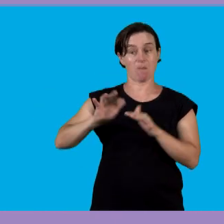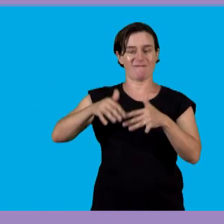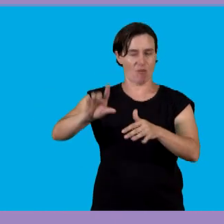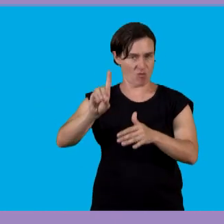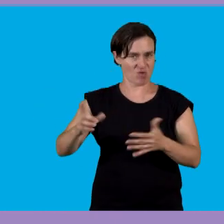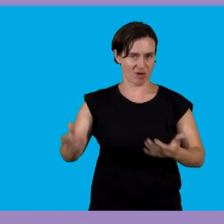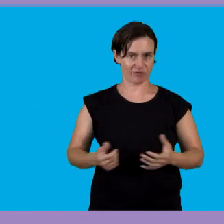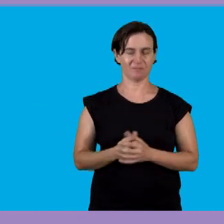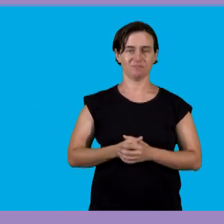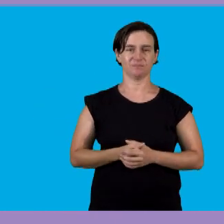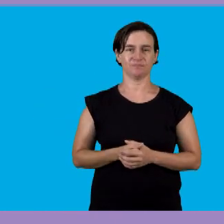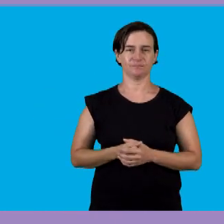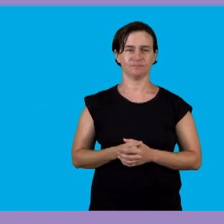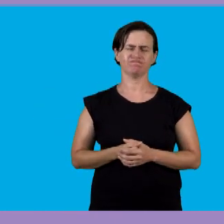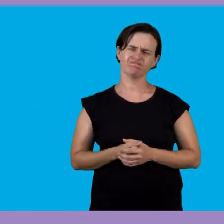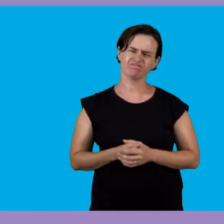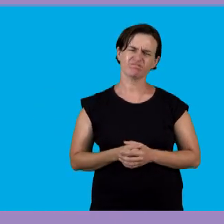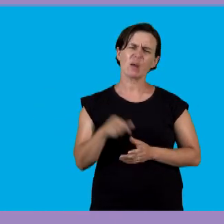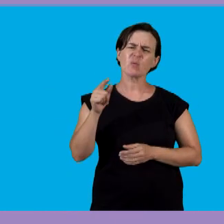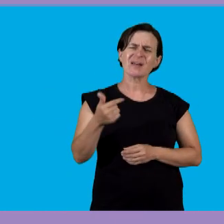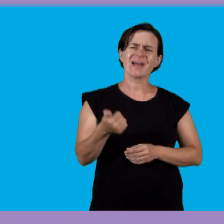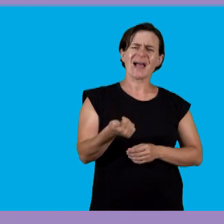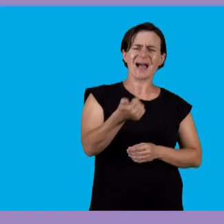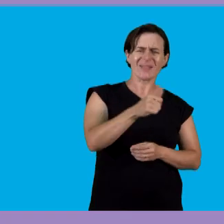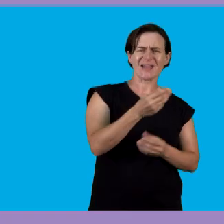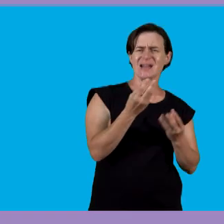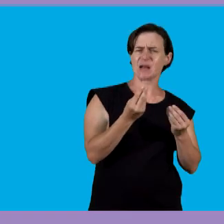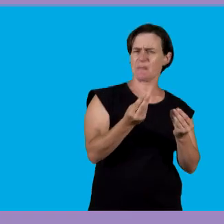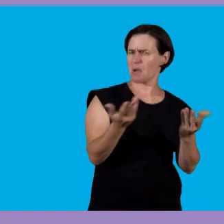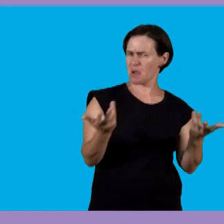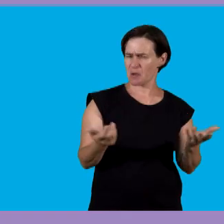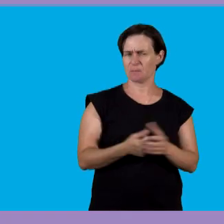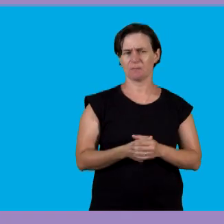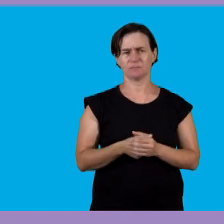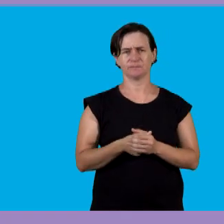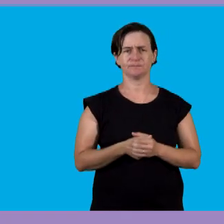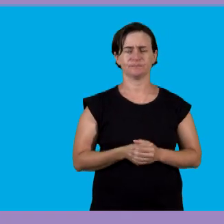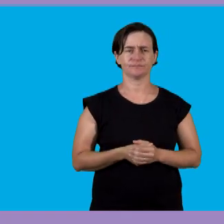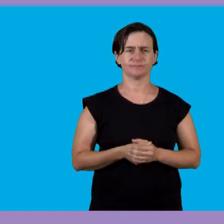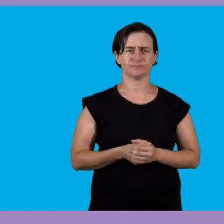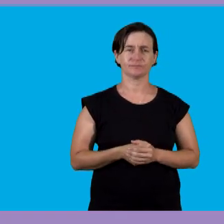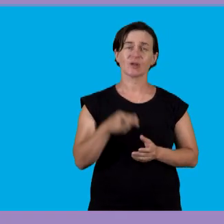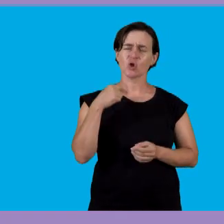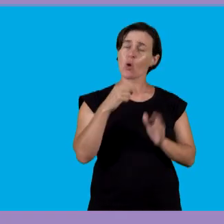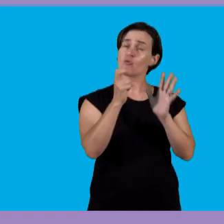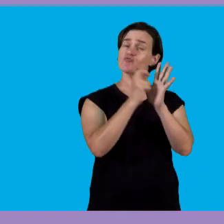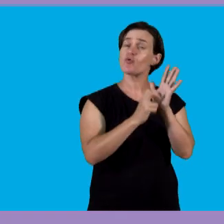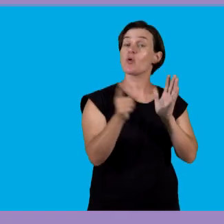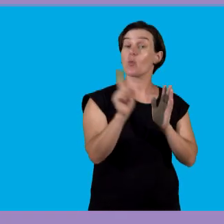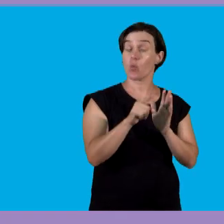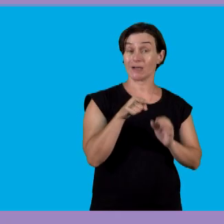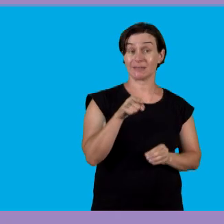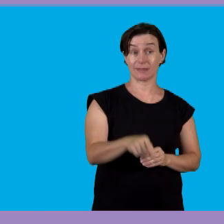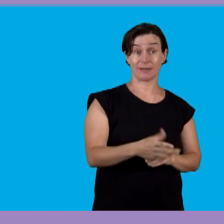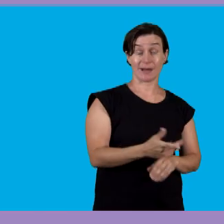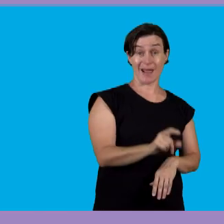of 42. What about the other input values? Well, since as well we know that the rule is that 5